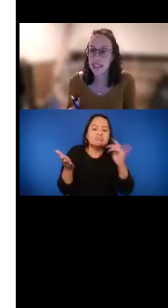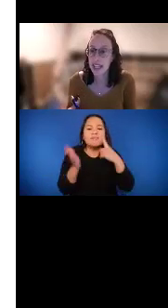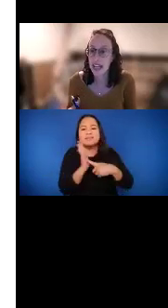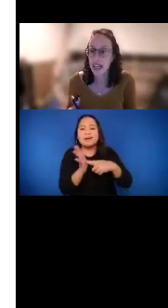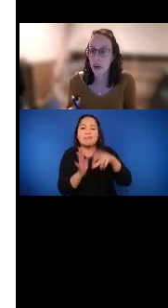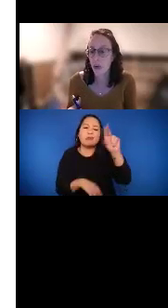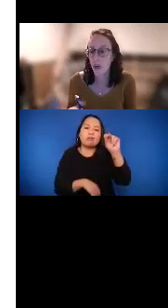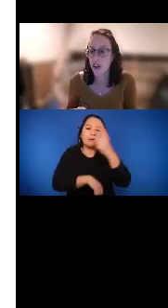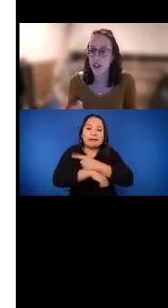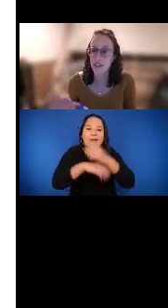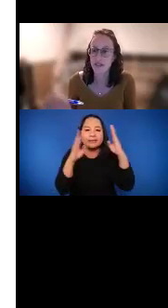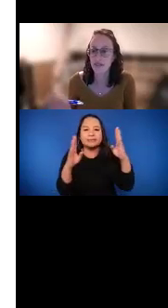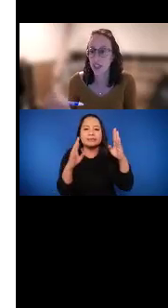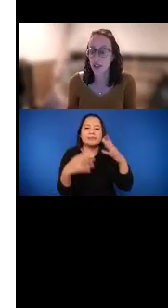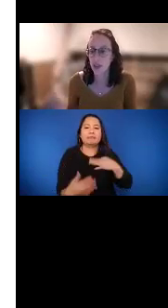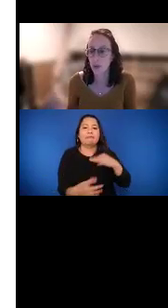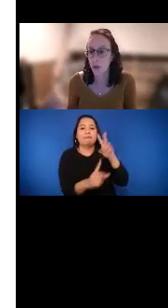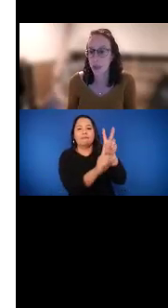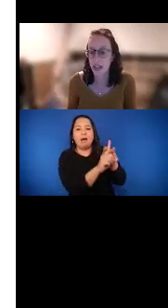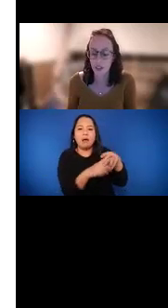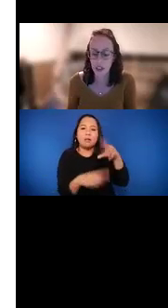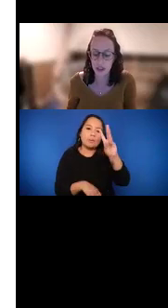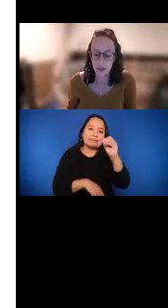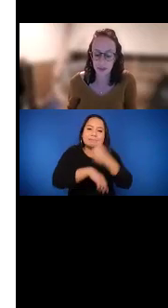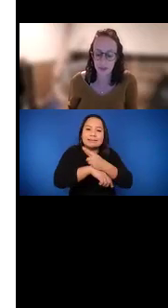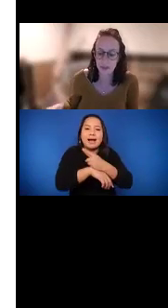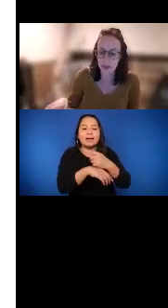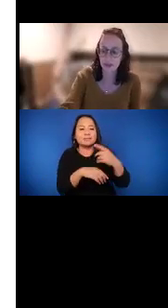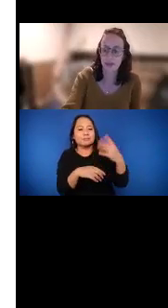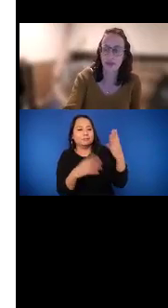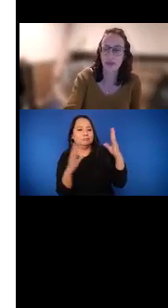pay today or you won't be covered.